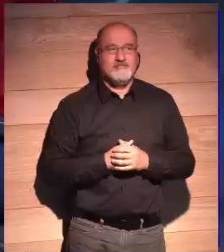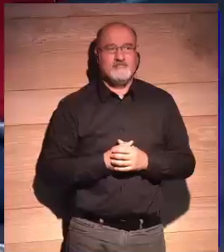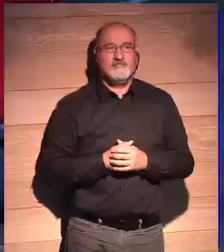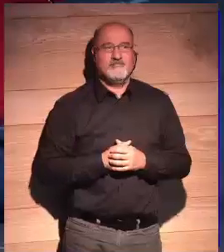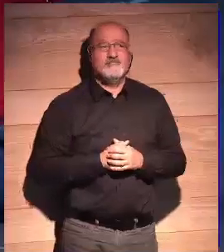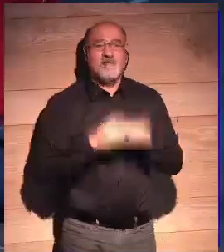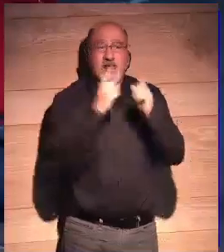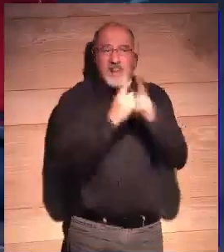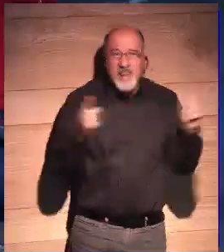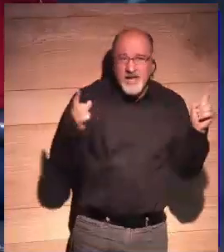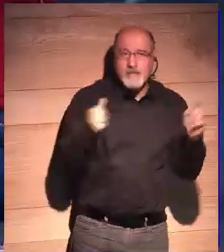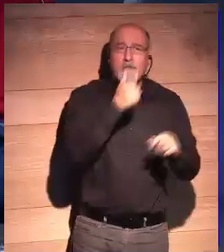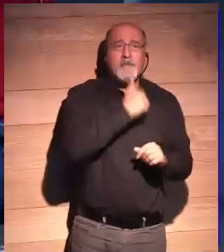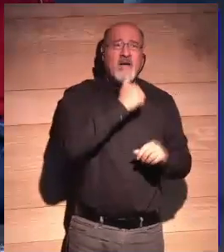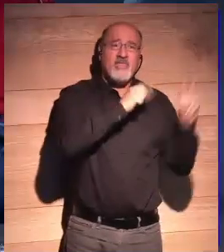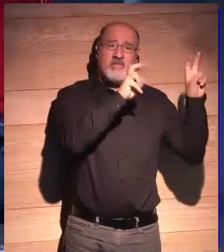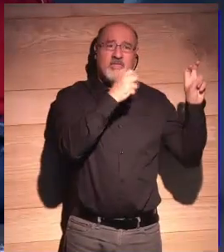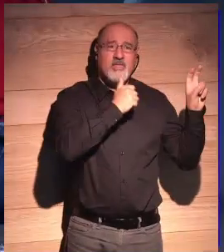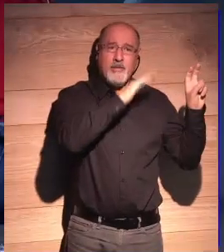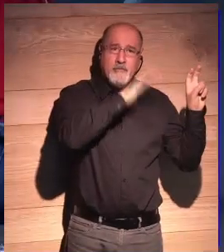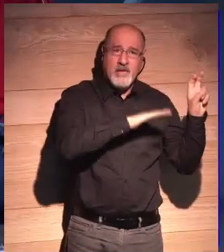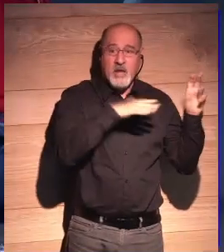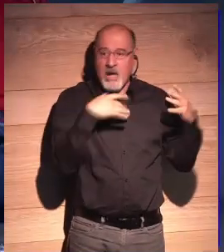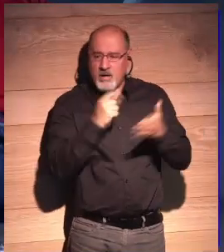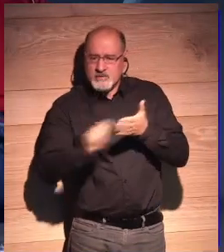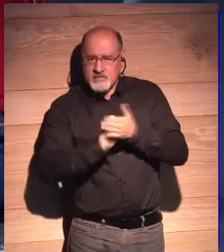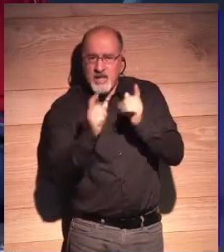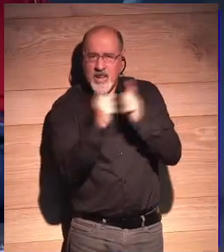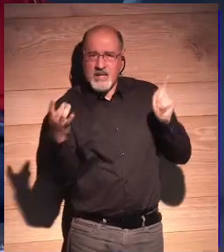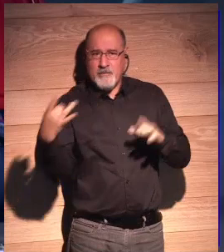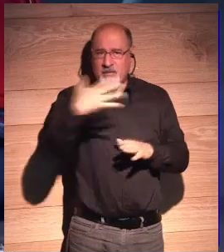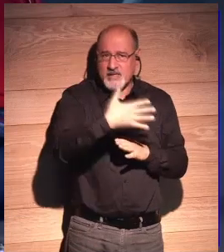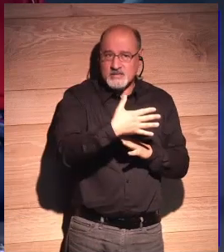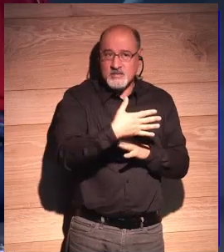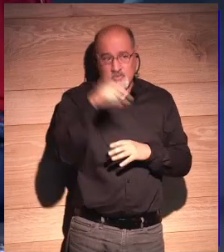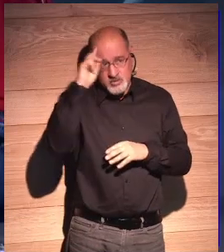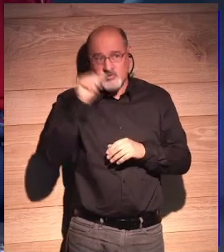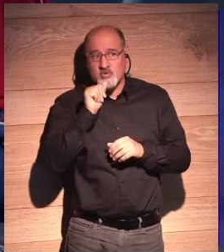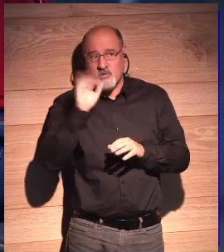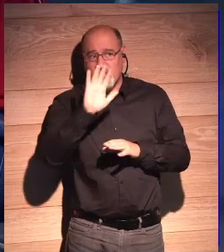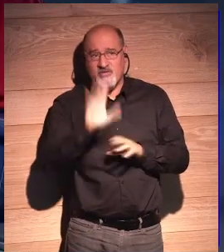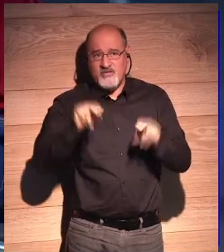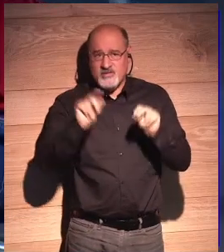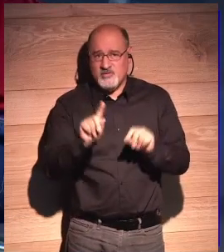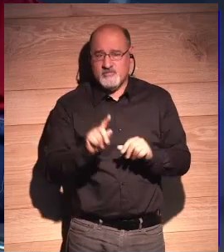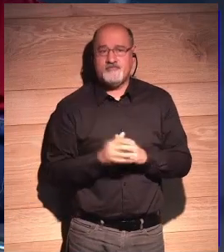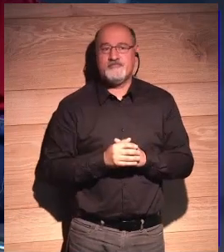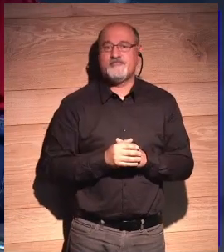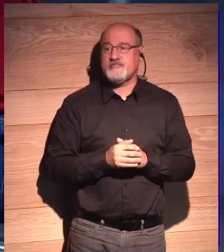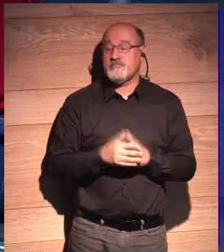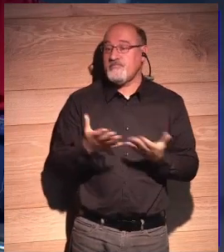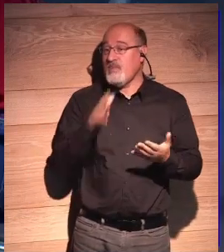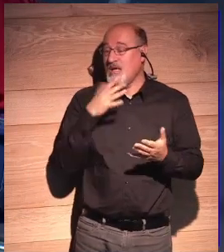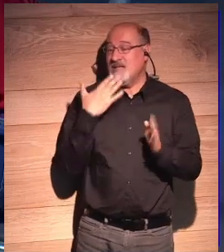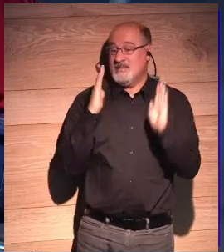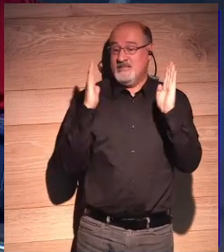¿Va a ser más larga que Paciencia? Is it going to be longer than Patience? Maybe you still don't know because you haven't finished it? Part of the reason I don't like to talk